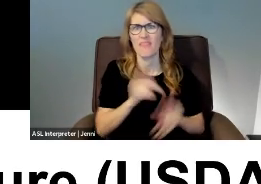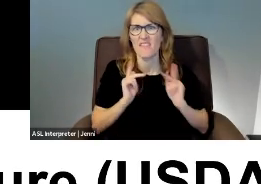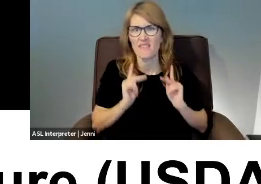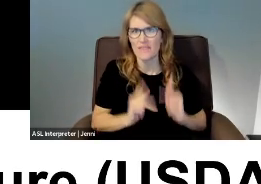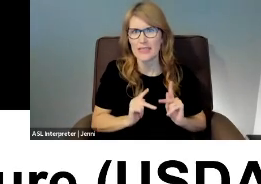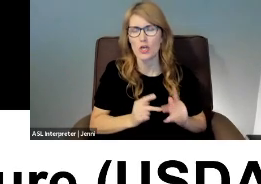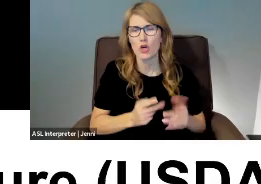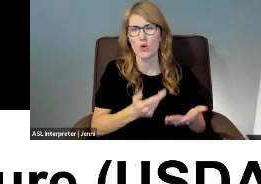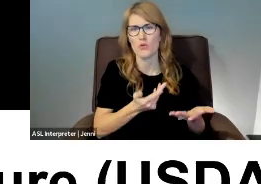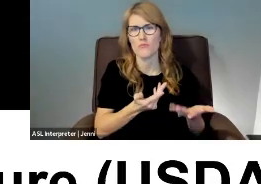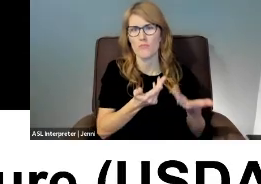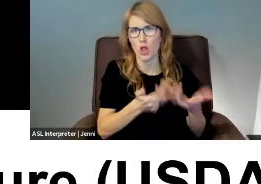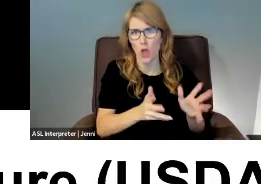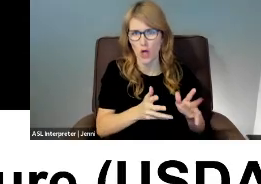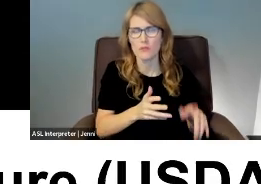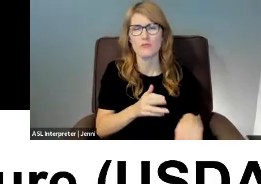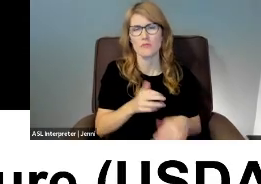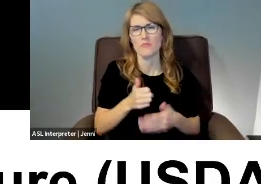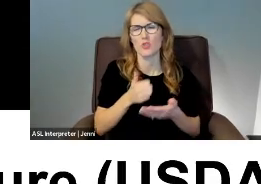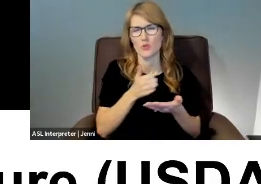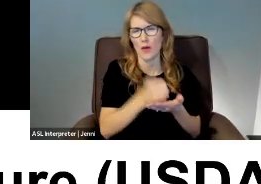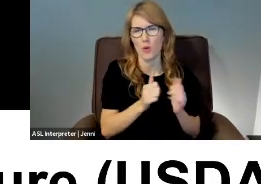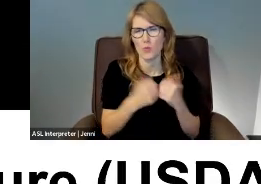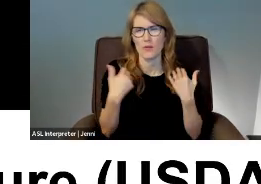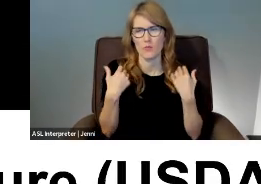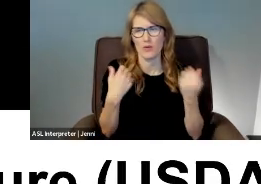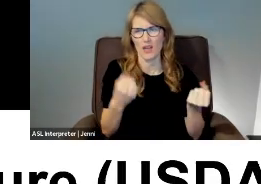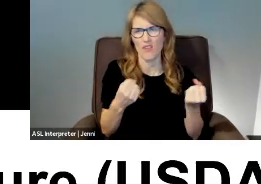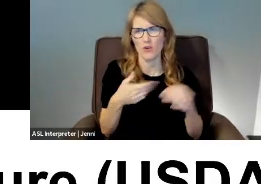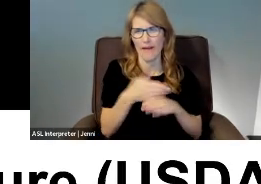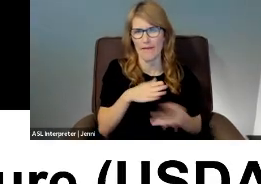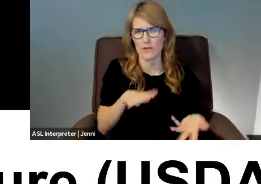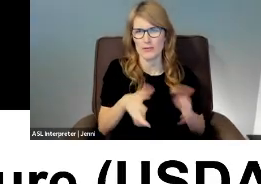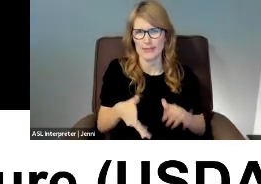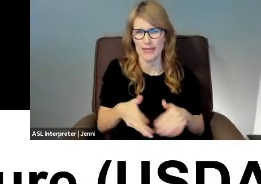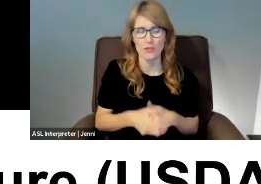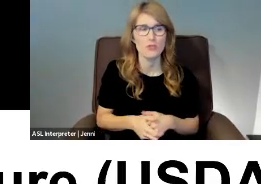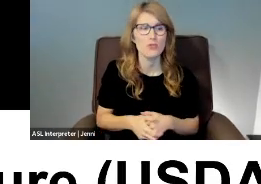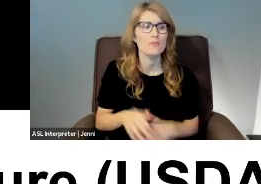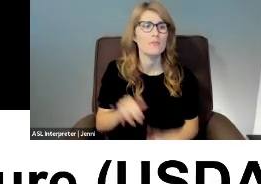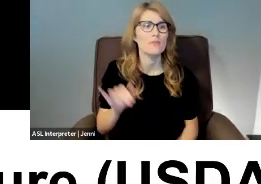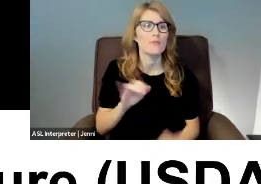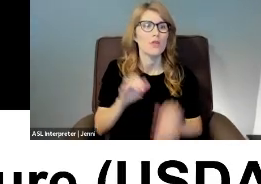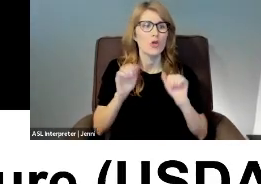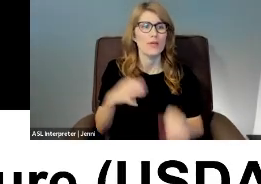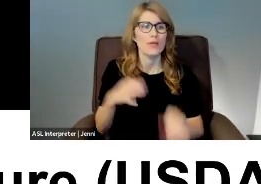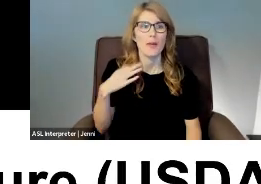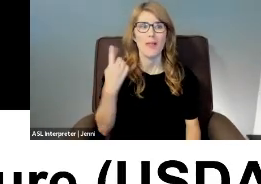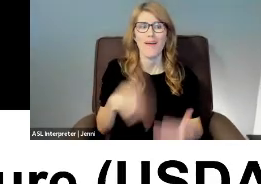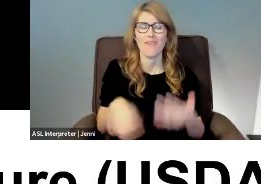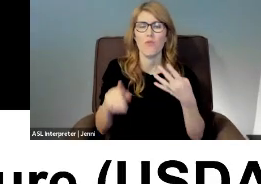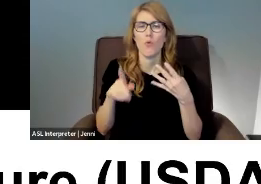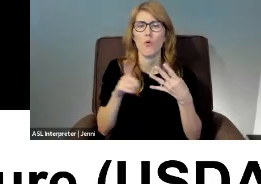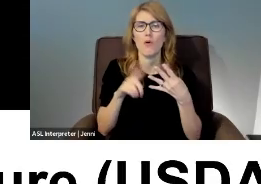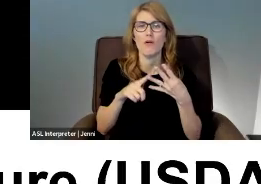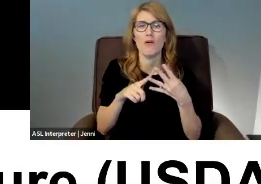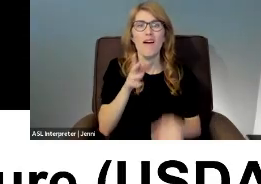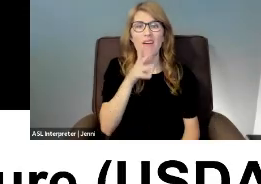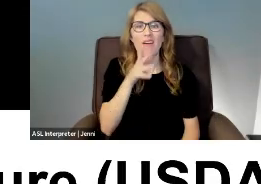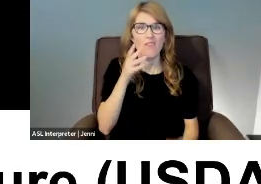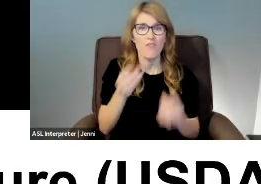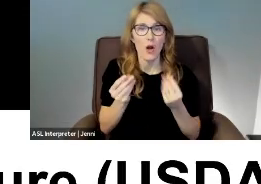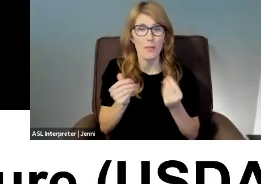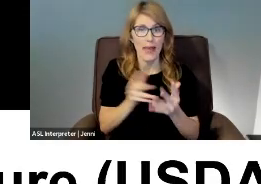in recovery after a disaster. You can also apply for farmland damage assistance, and these